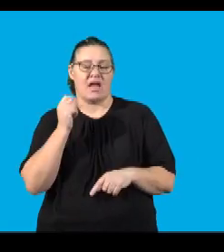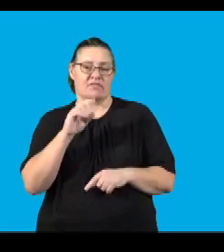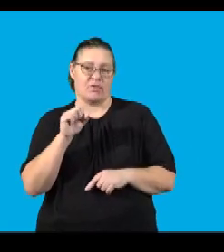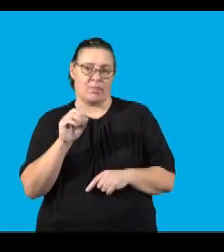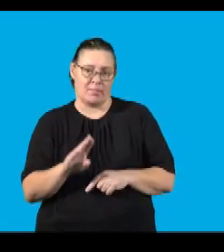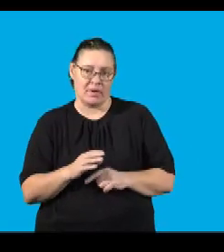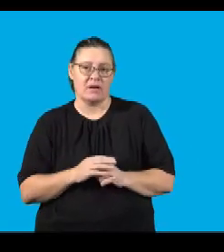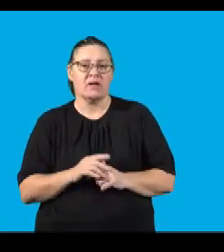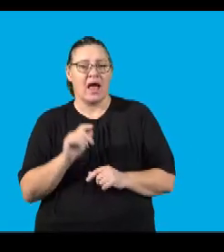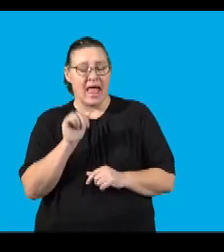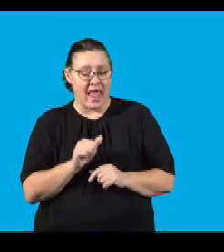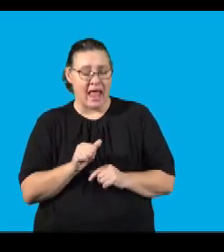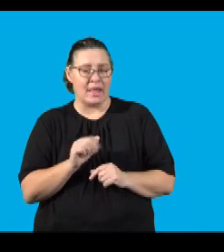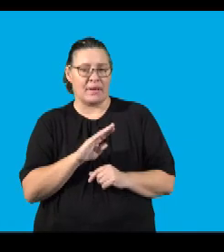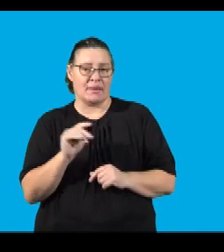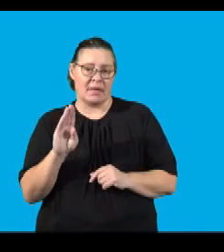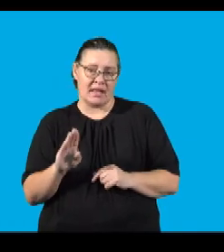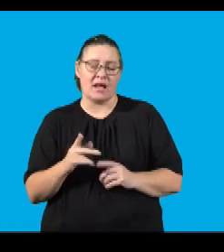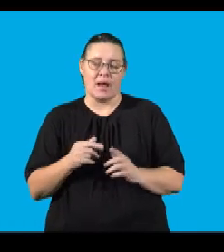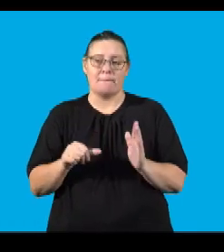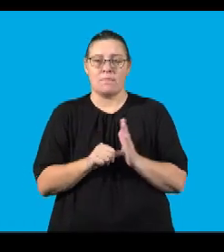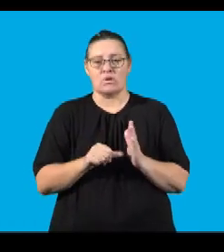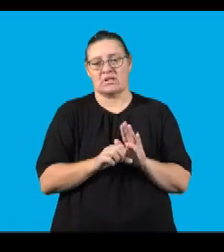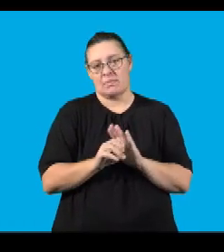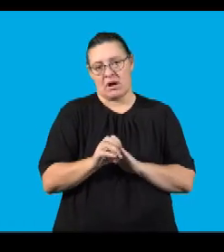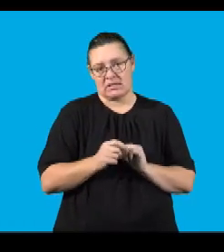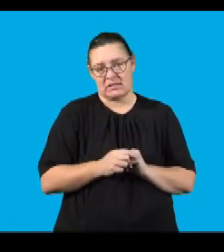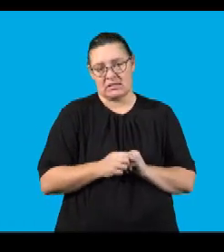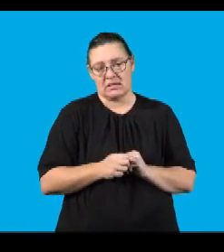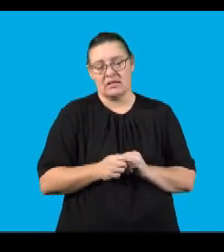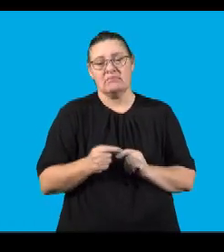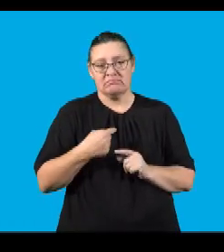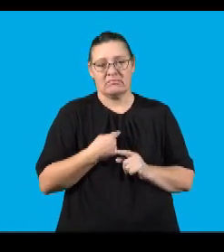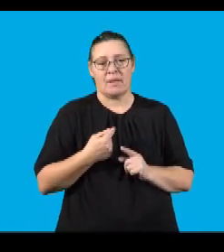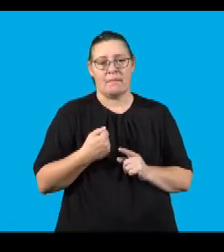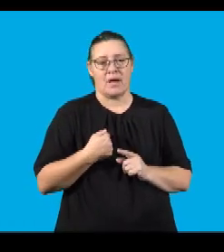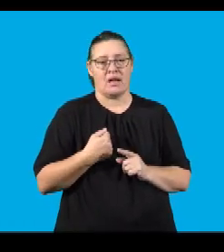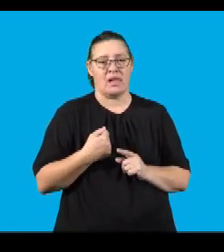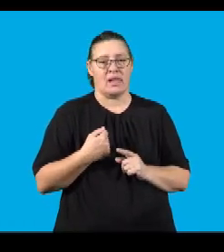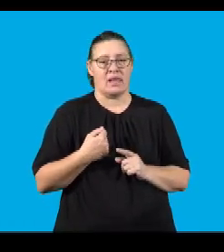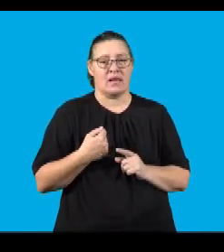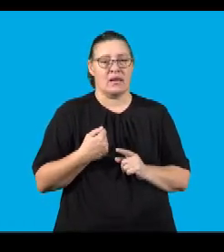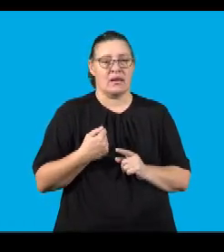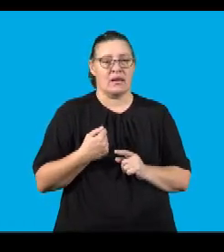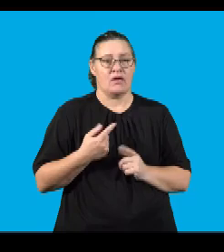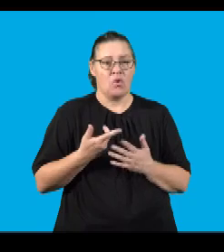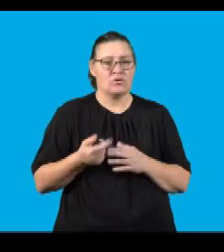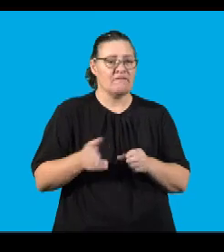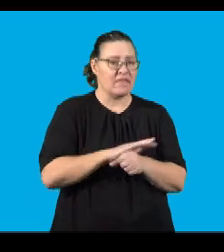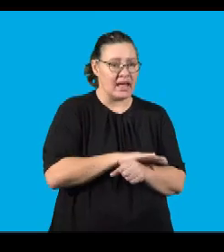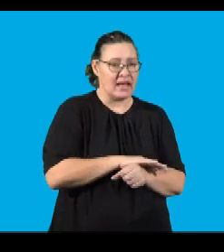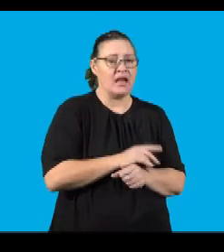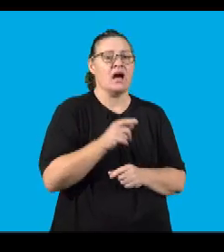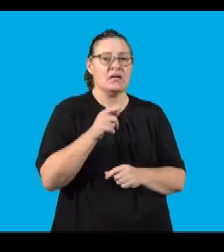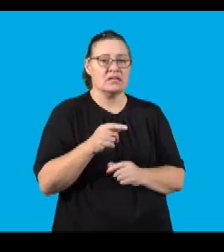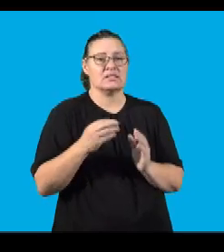is filling a very important gap in the market. Is filling is my verb. Then you can ask who is filling, that's the